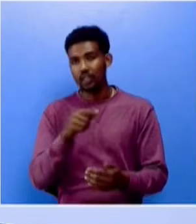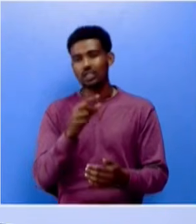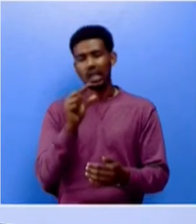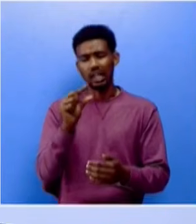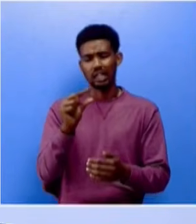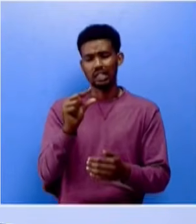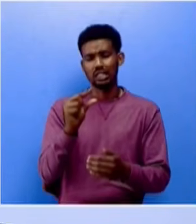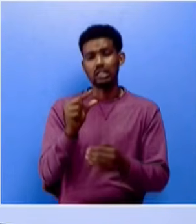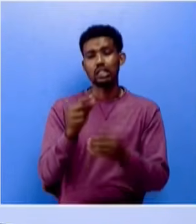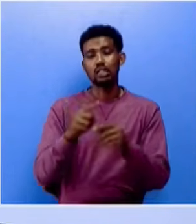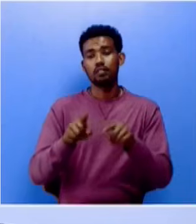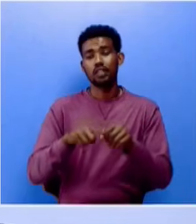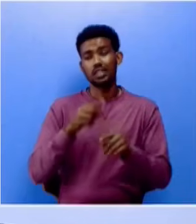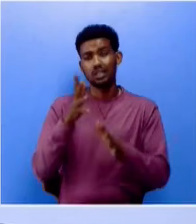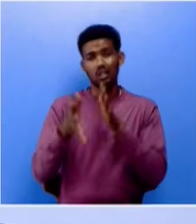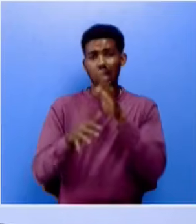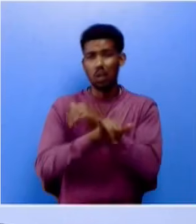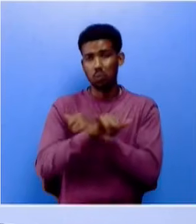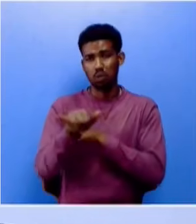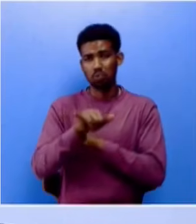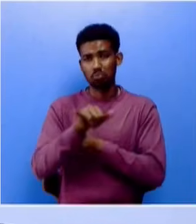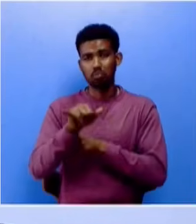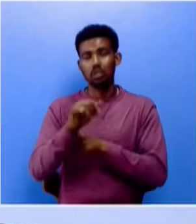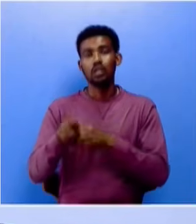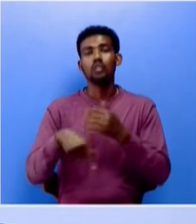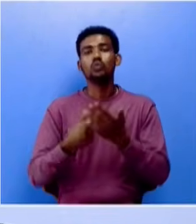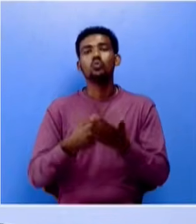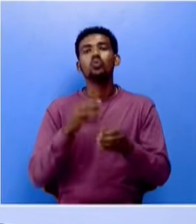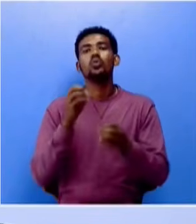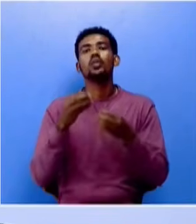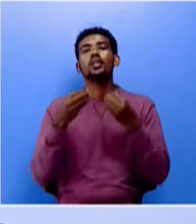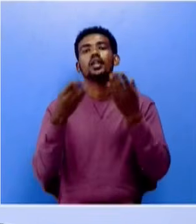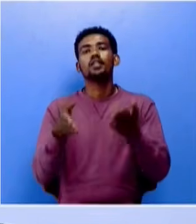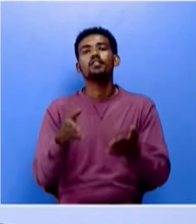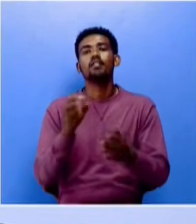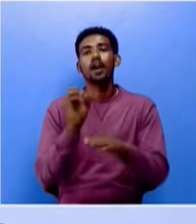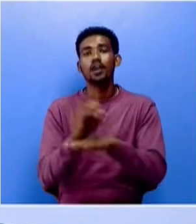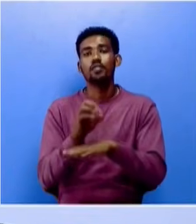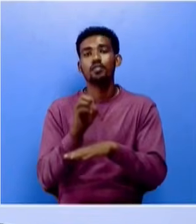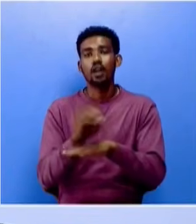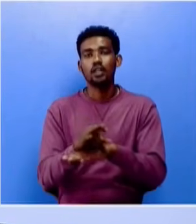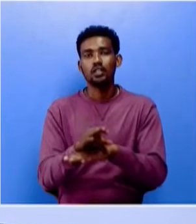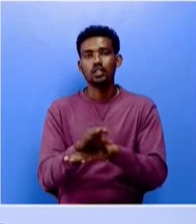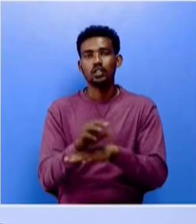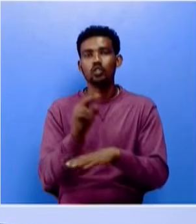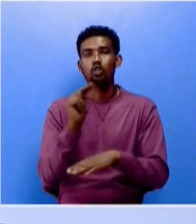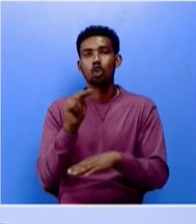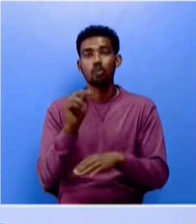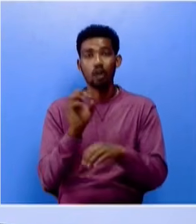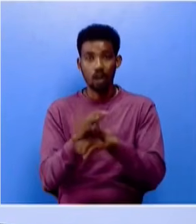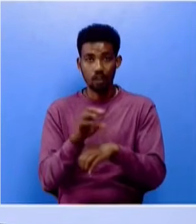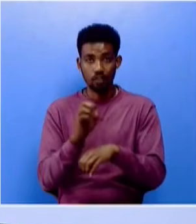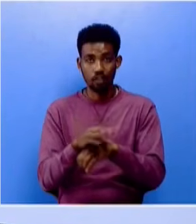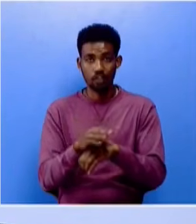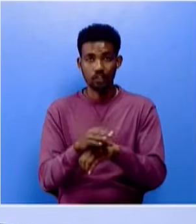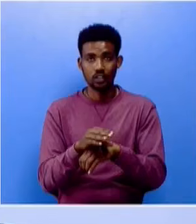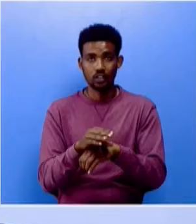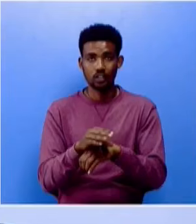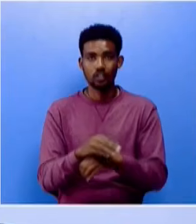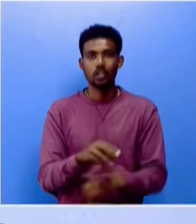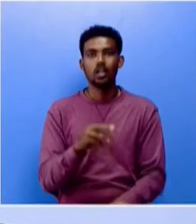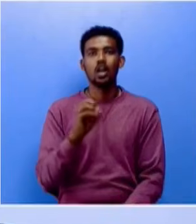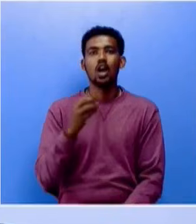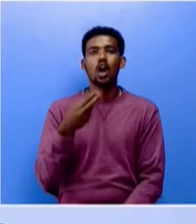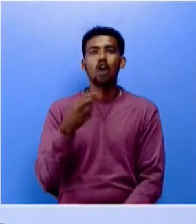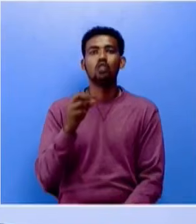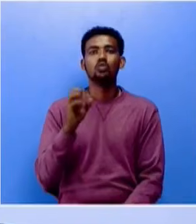difference. Should is used to what? To give advice, the normal advice can be used. Ought to is a more formal.